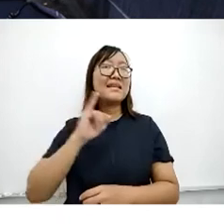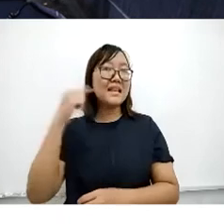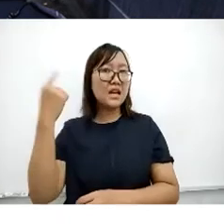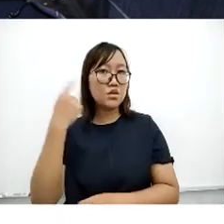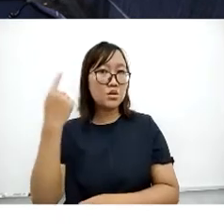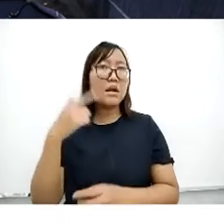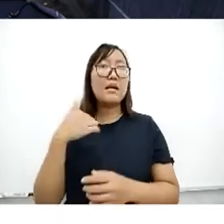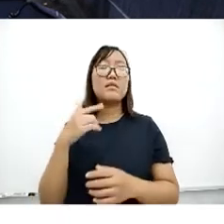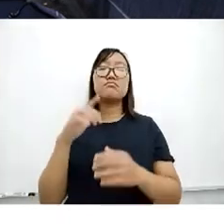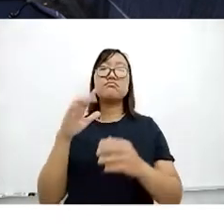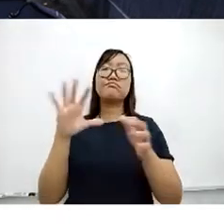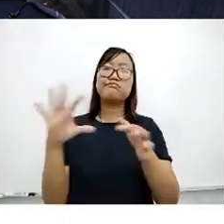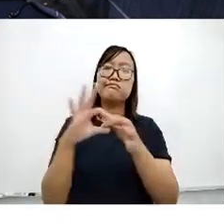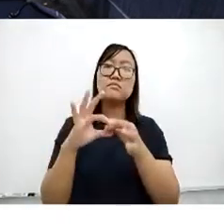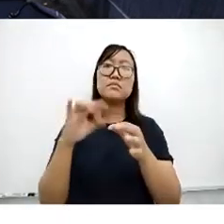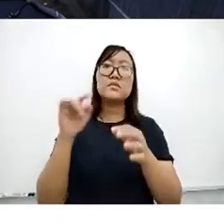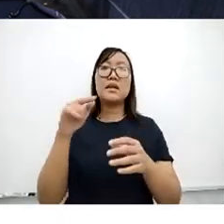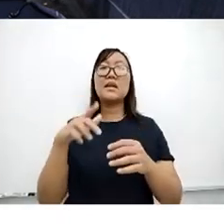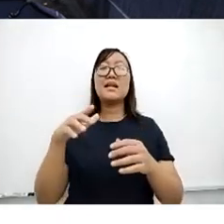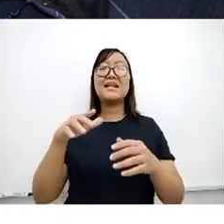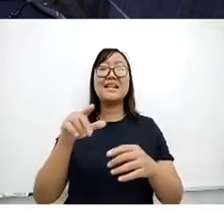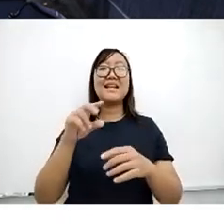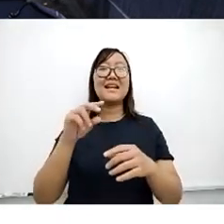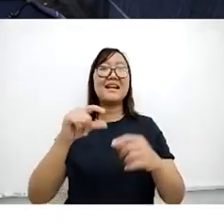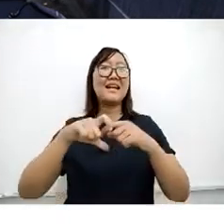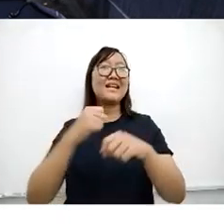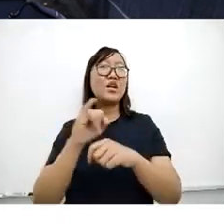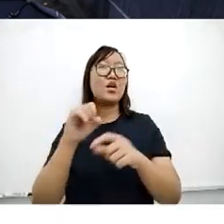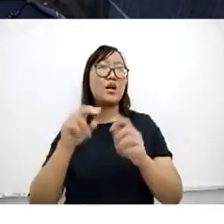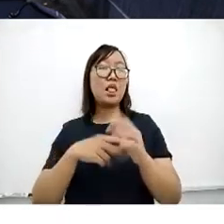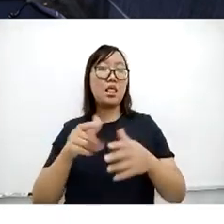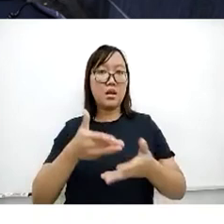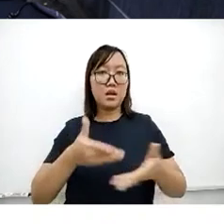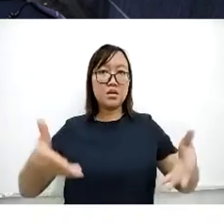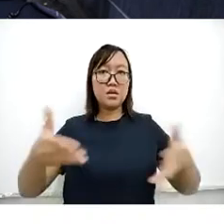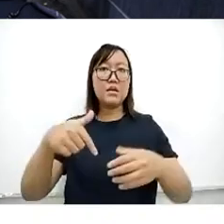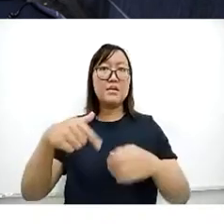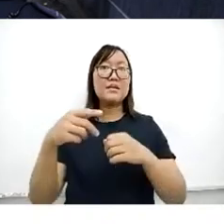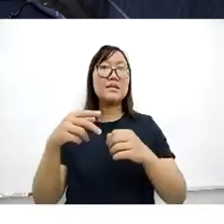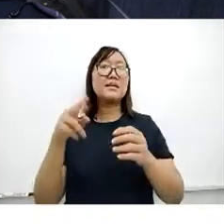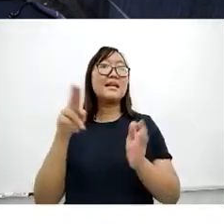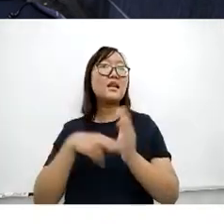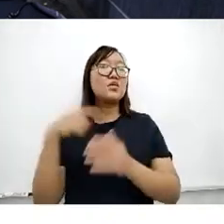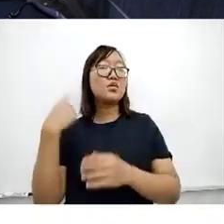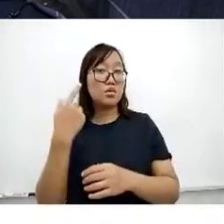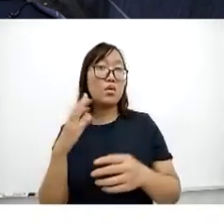Once and Jerry the one-stop shopping